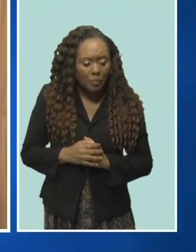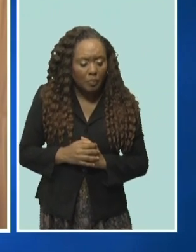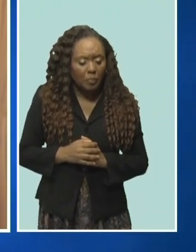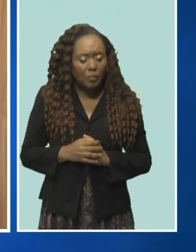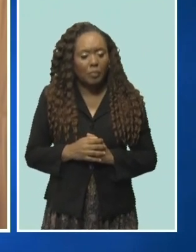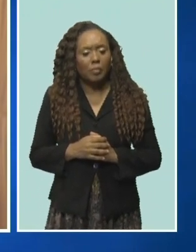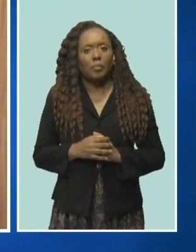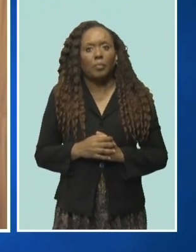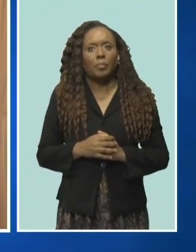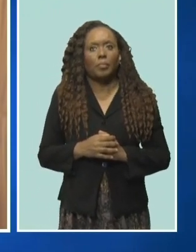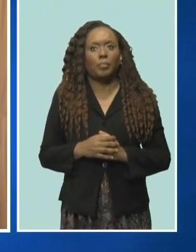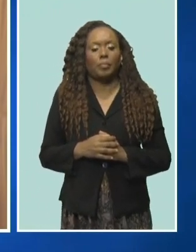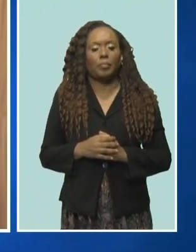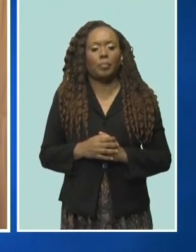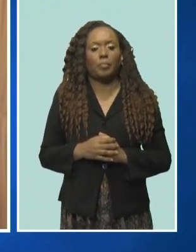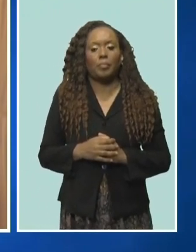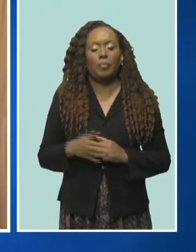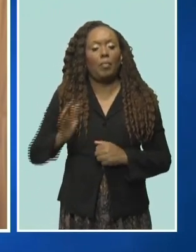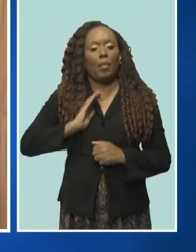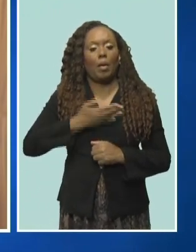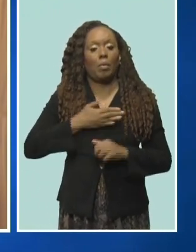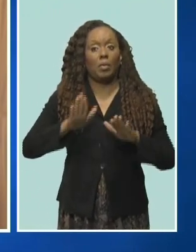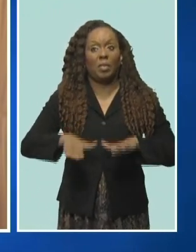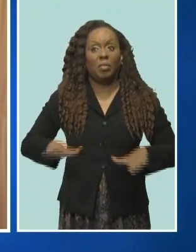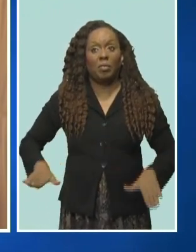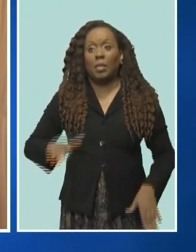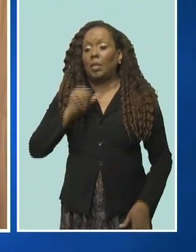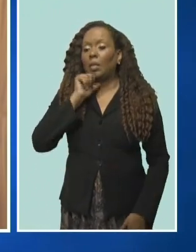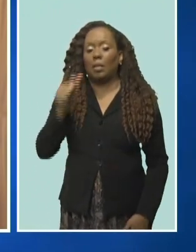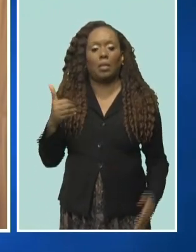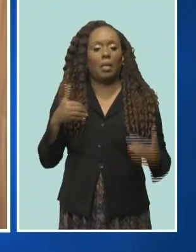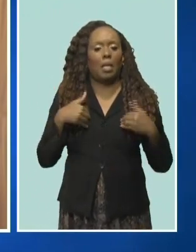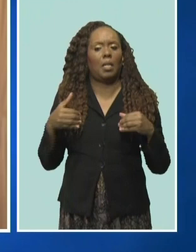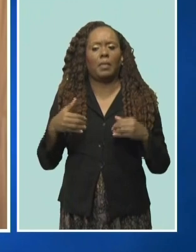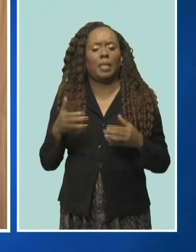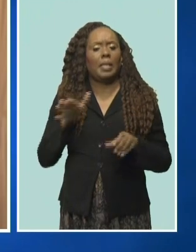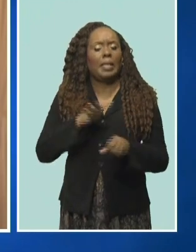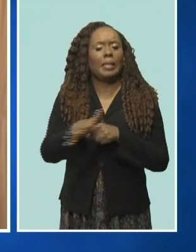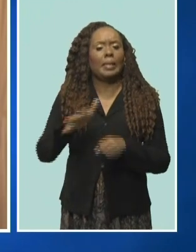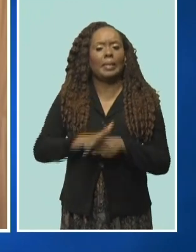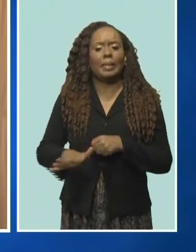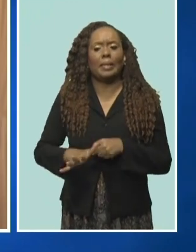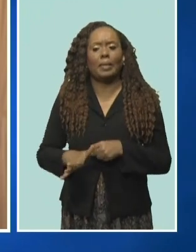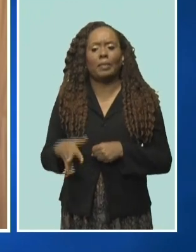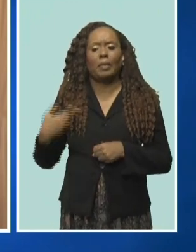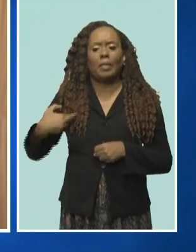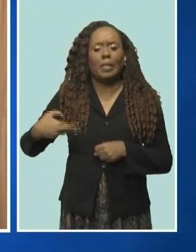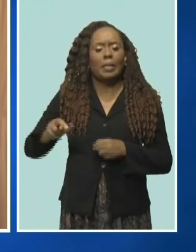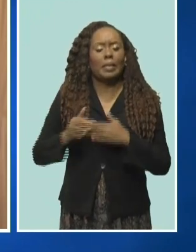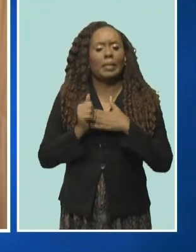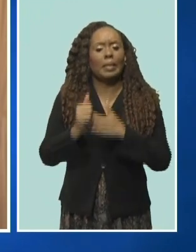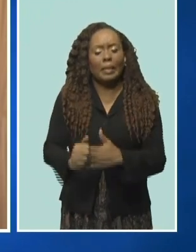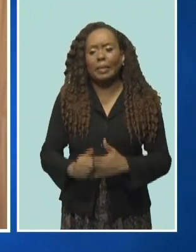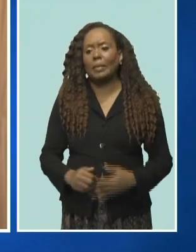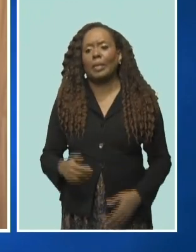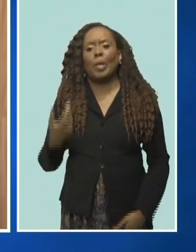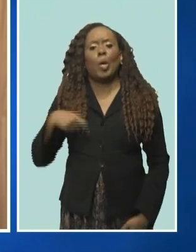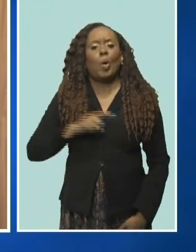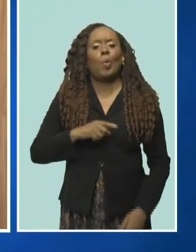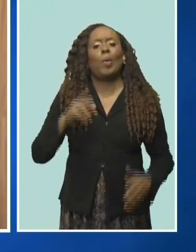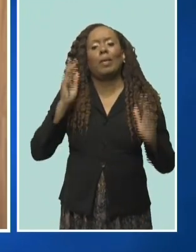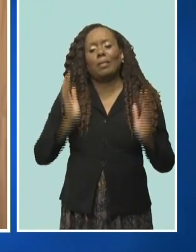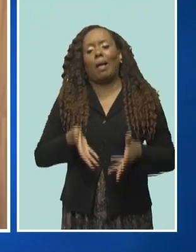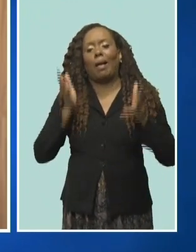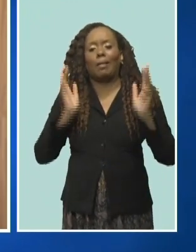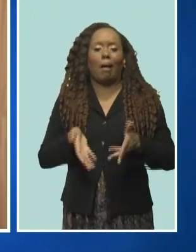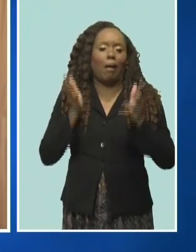of religious and moral grounding of our children. We have talked about it for too long without serious progress. We must